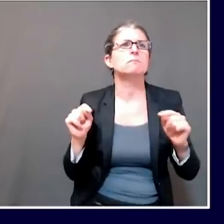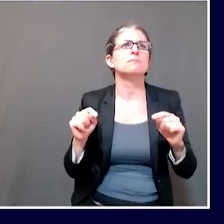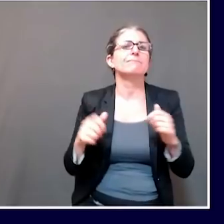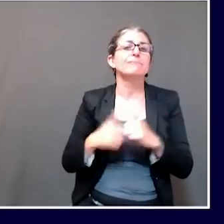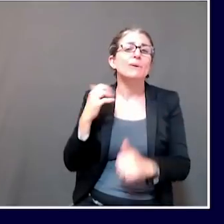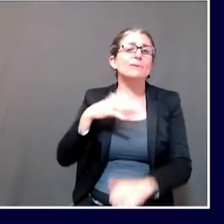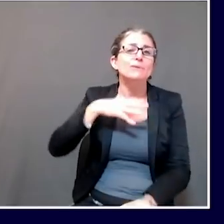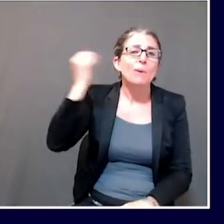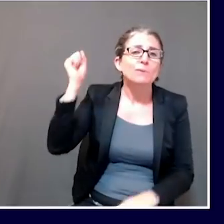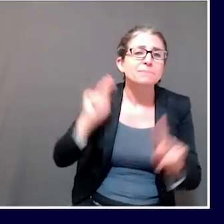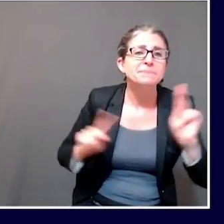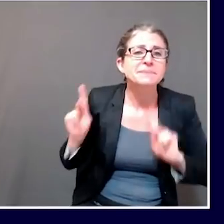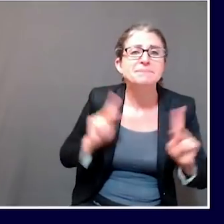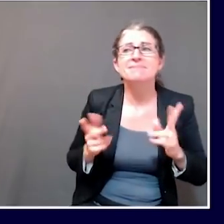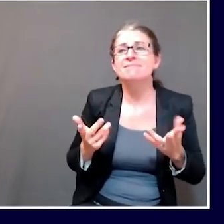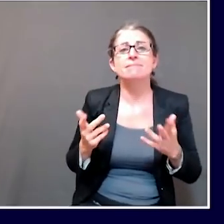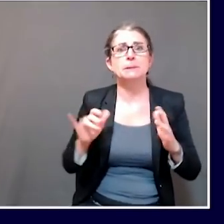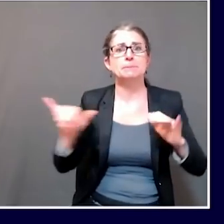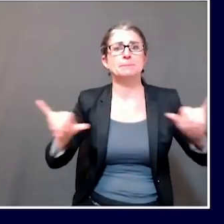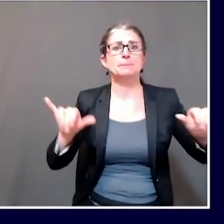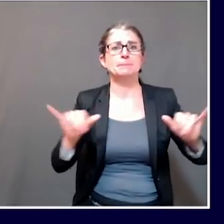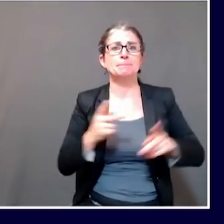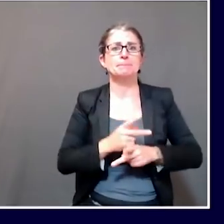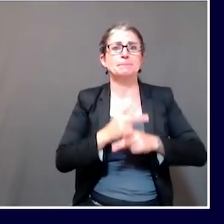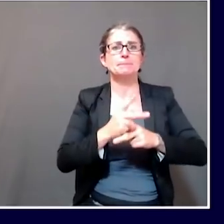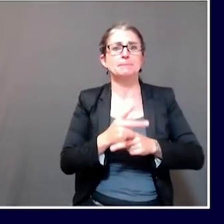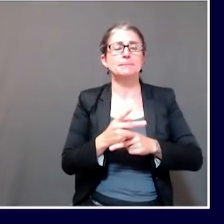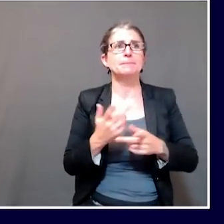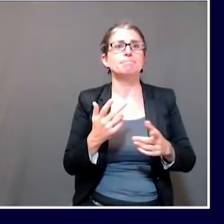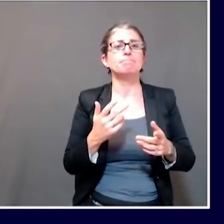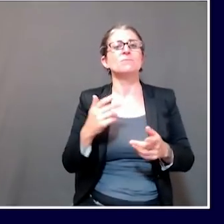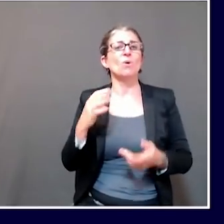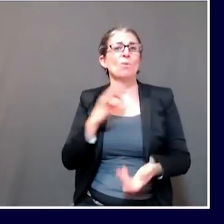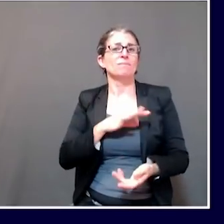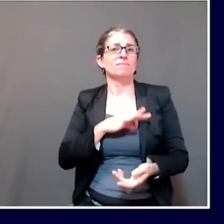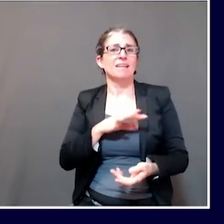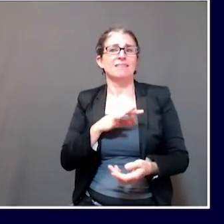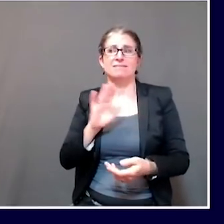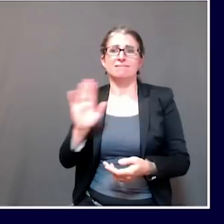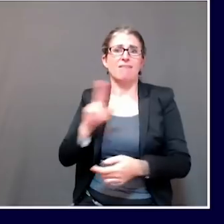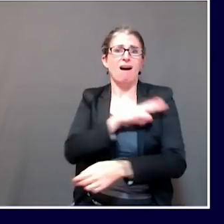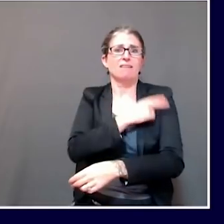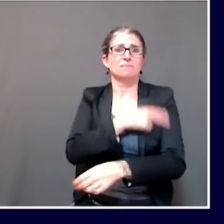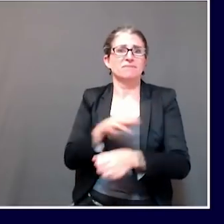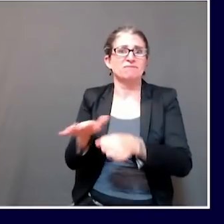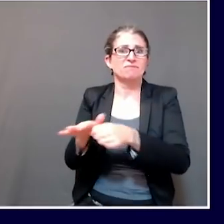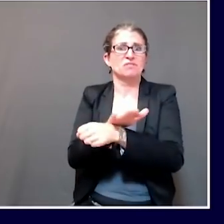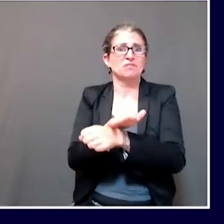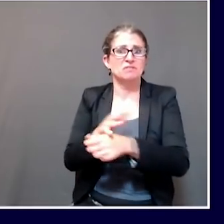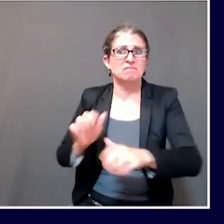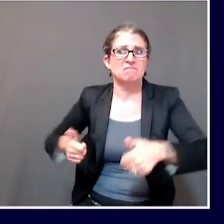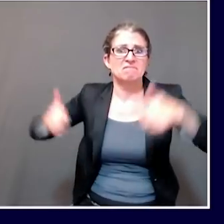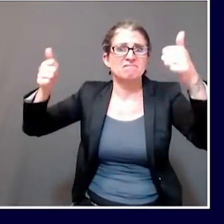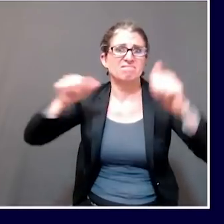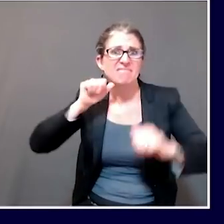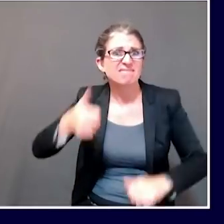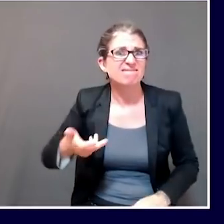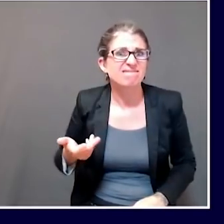yet. It could happen, as the experience in other states has shown, but it's a testament to the fact that vulnerable folks